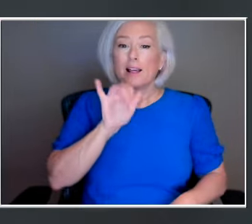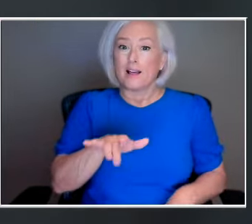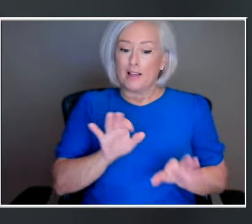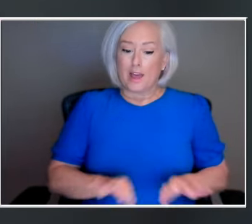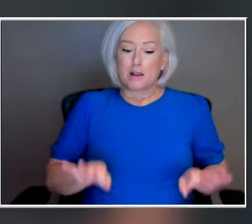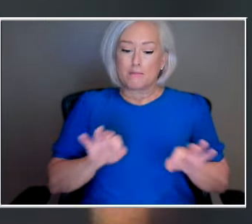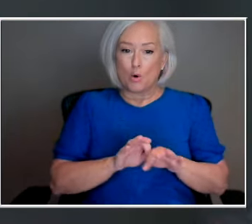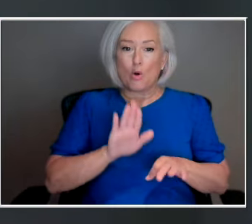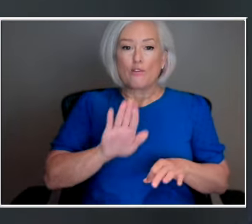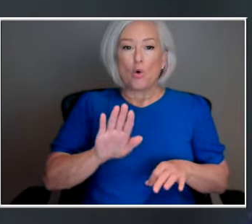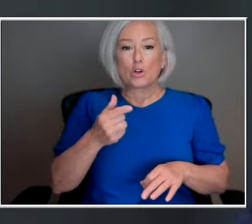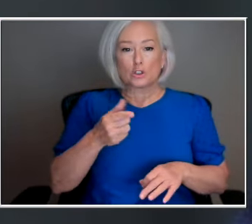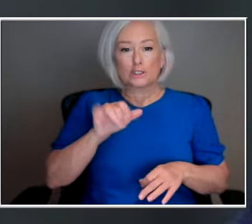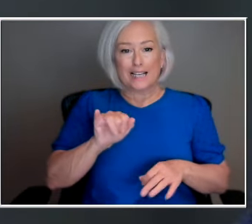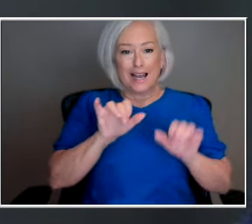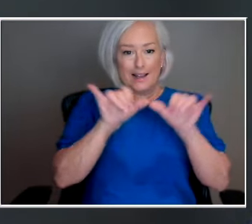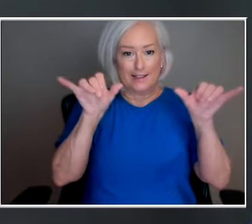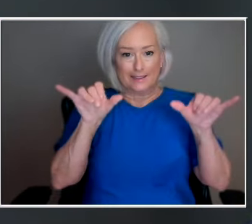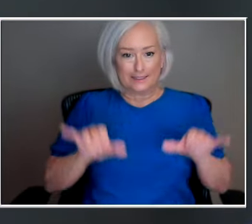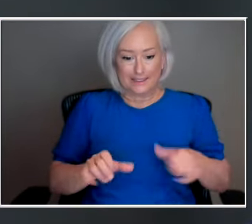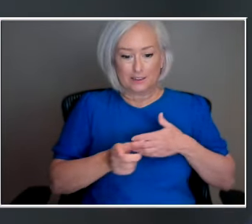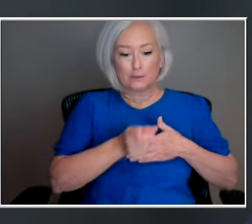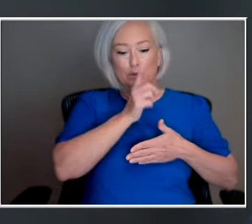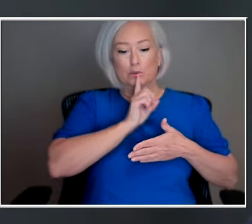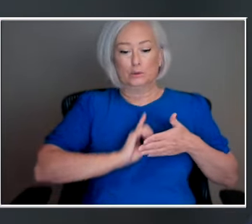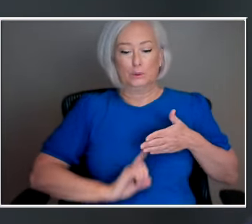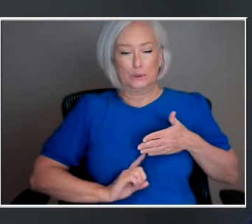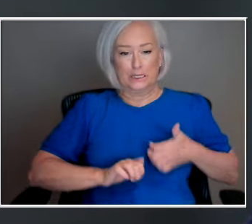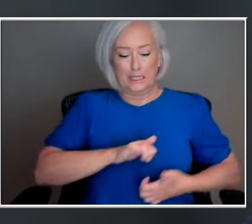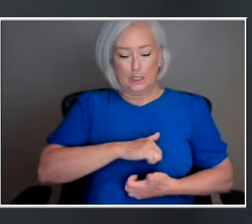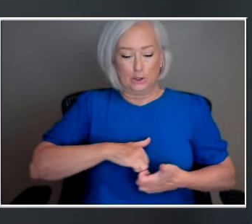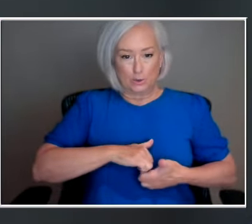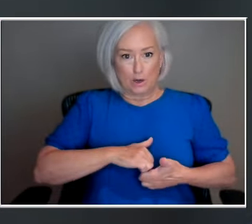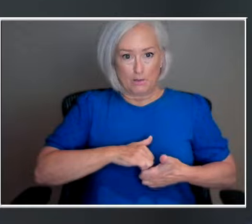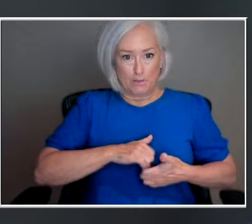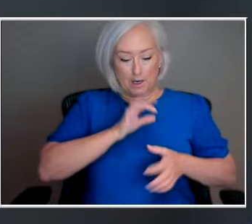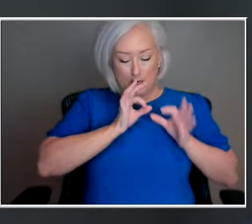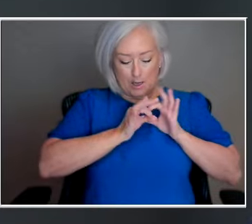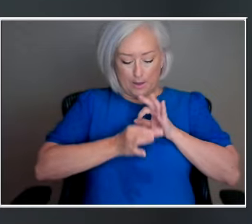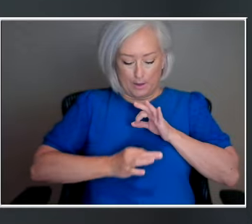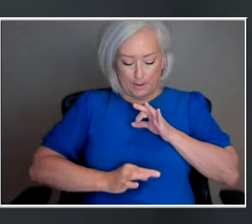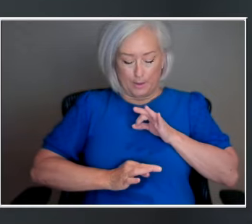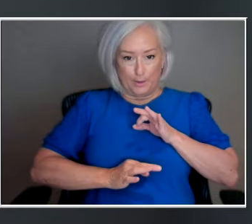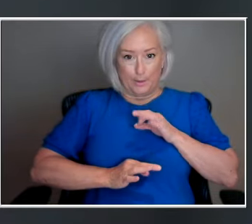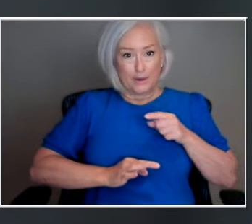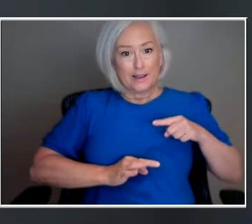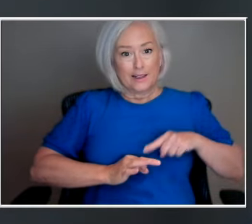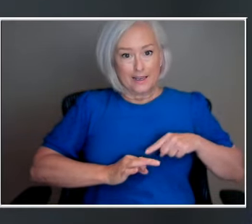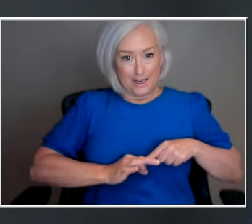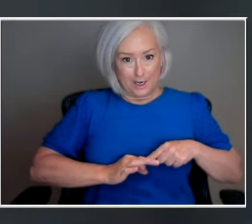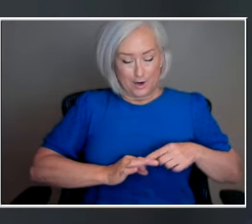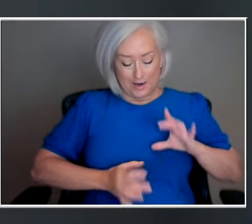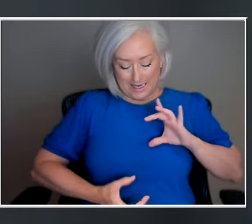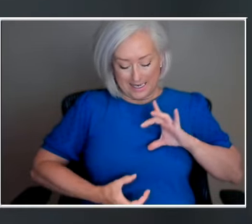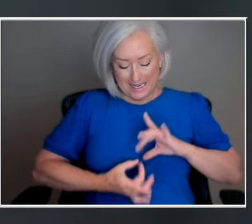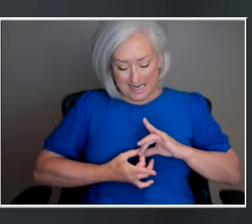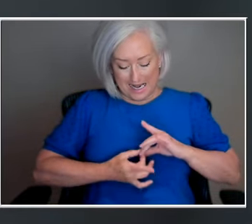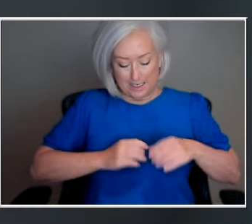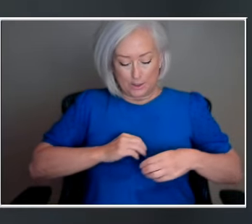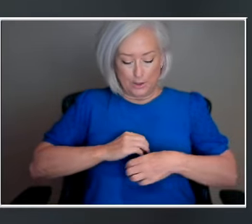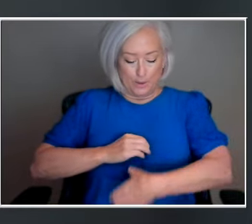system. As you can see in the picture, there's the esophagus, the food pipe through which the food goes through, into the stomach, which is